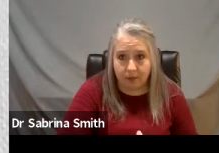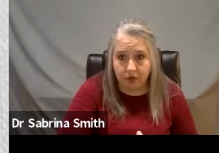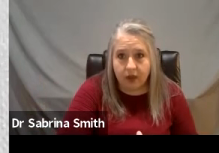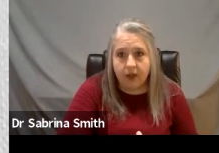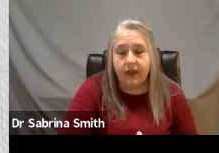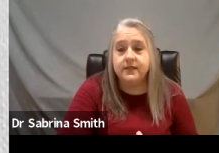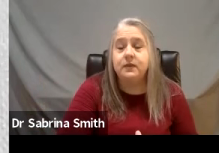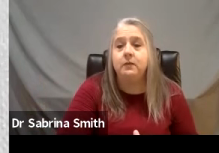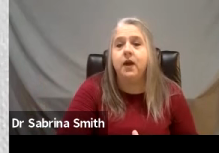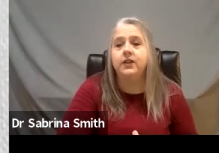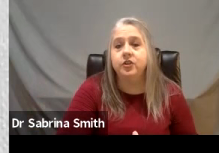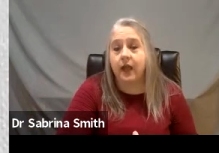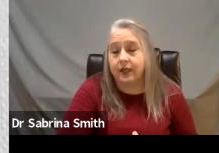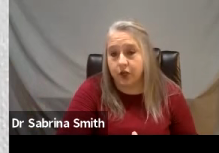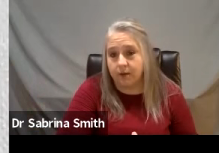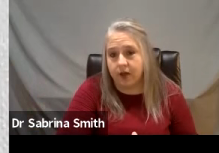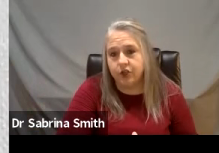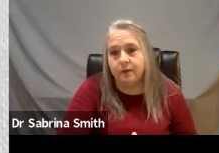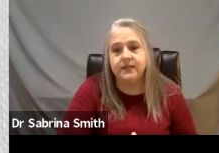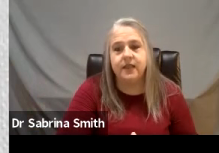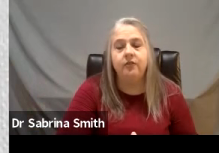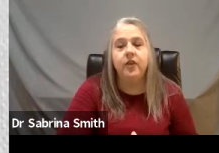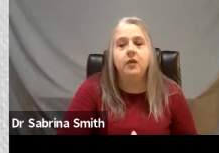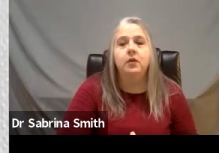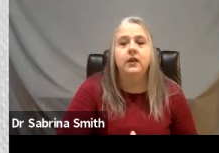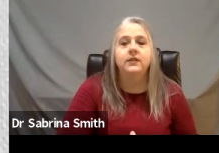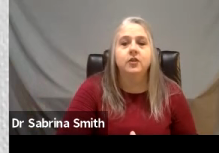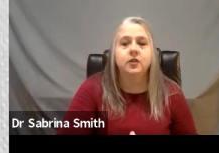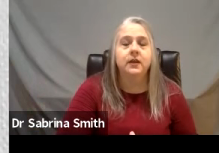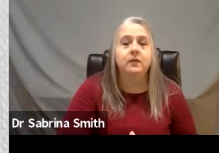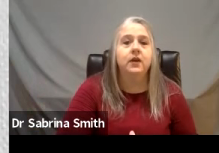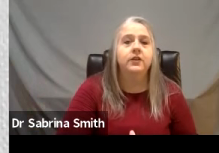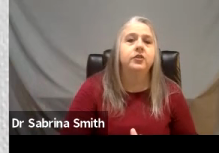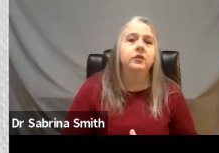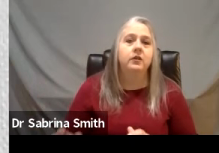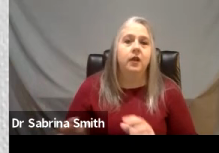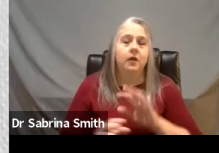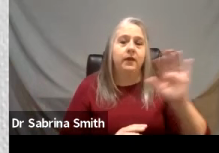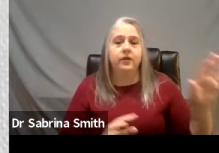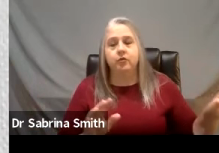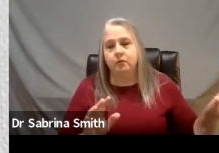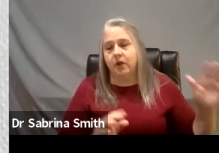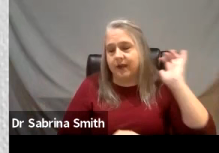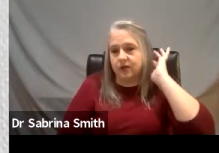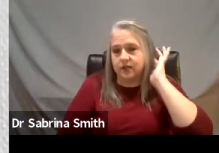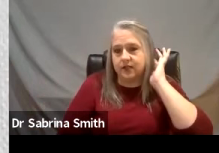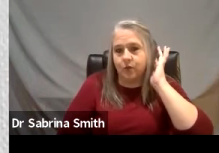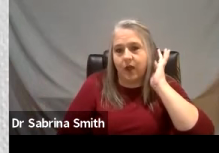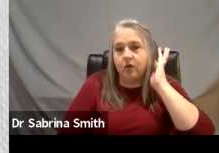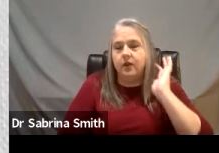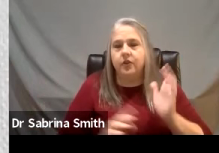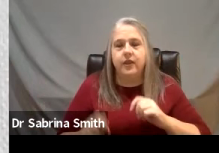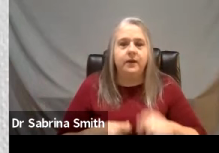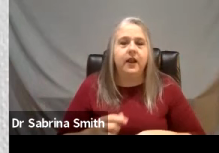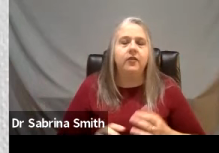chat bubble. That is being monitored. I try to monitor it myself, but it's also being monitored by the group moderators as